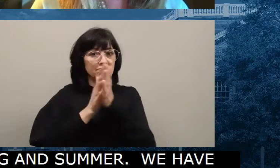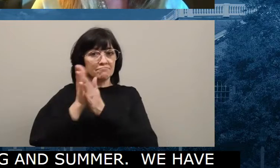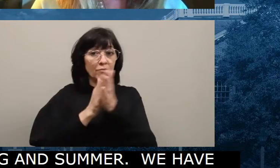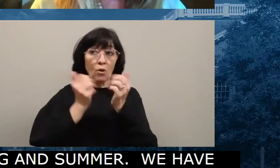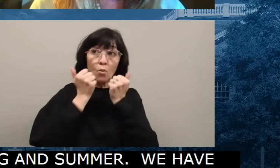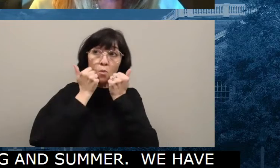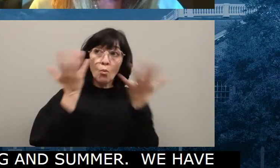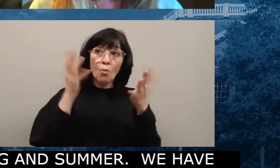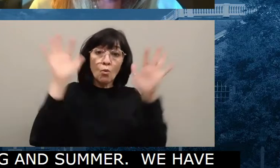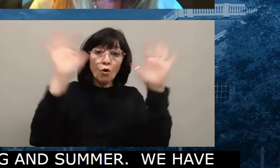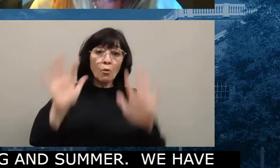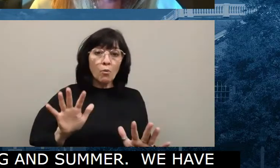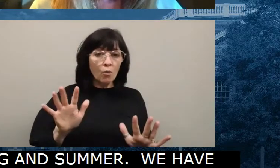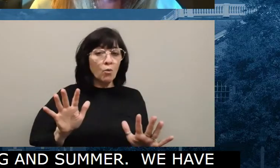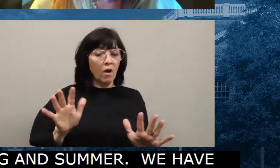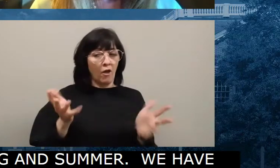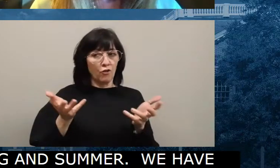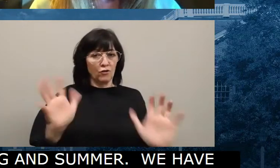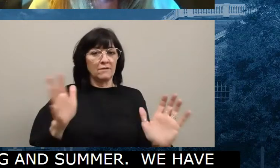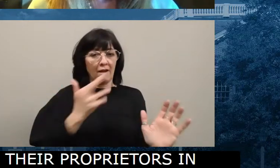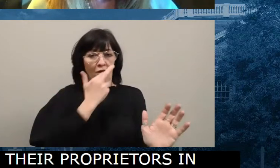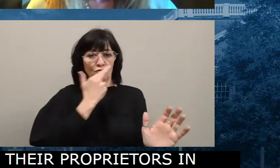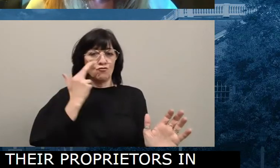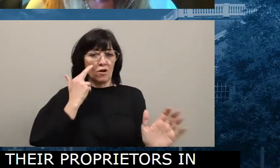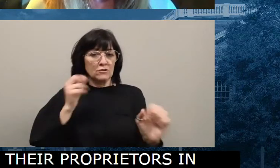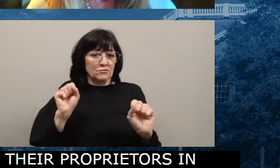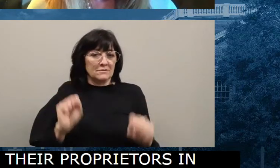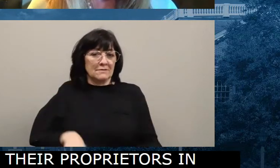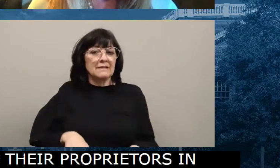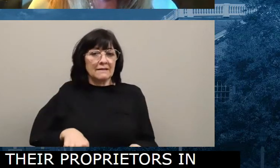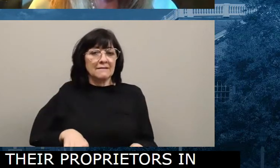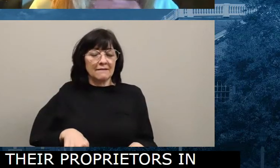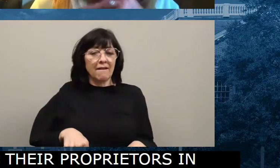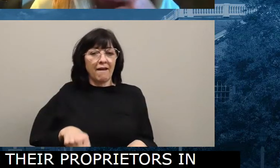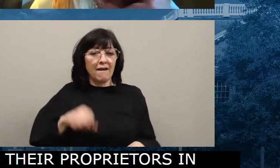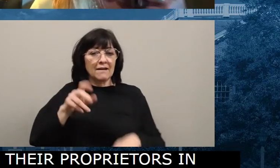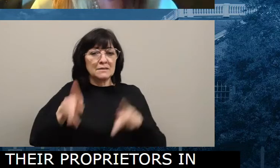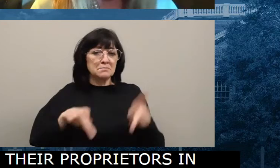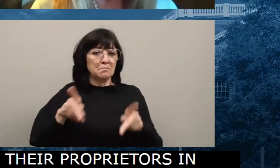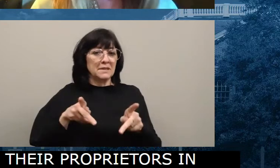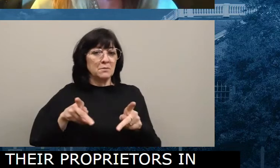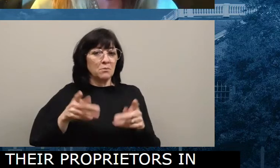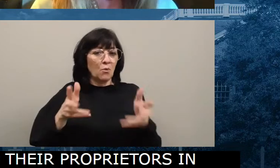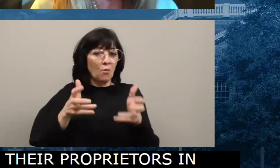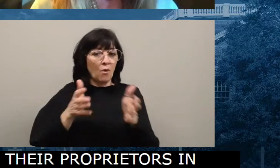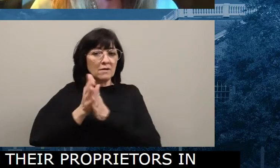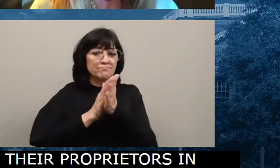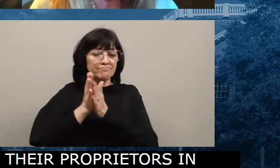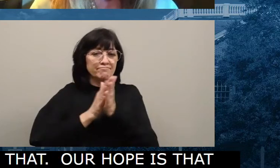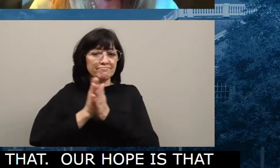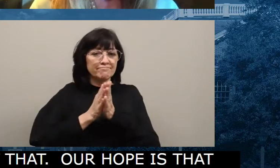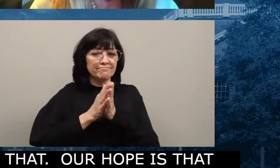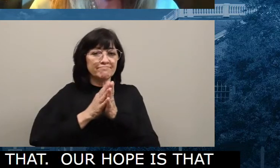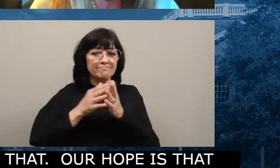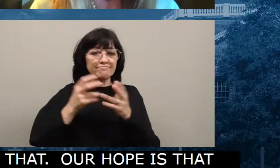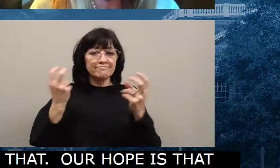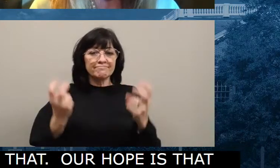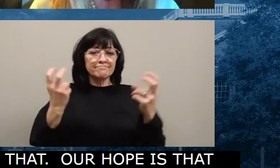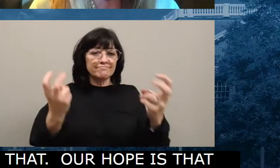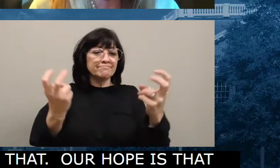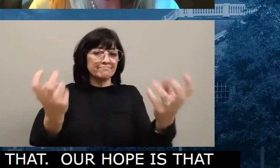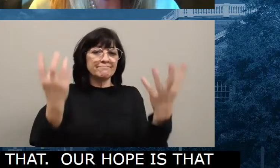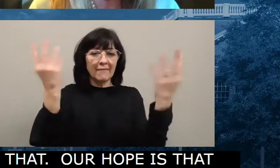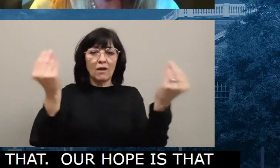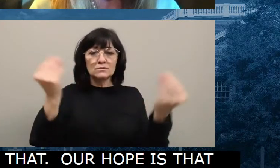continue to see a downturn in cases, hospitalizations, and percent positive,